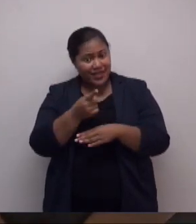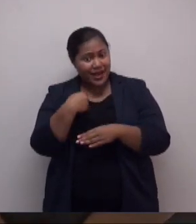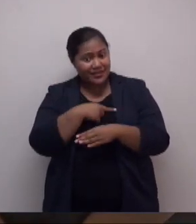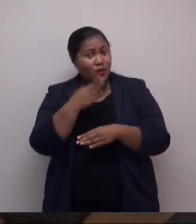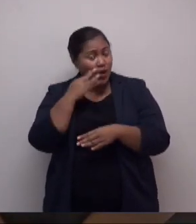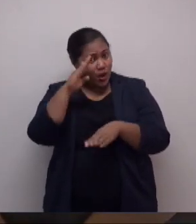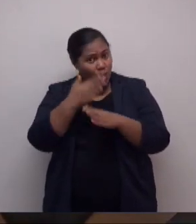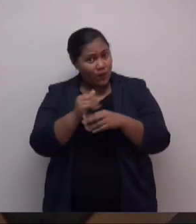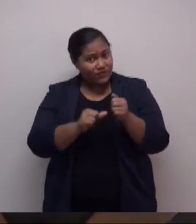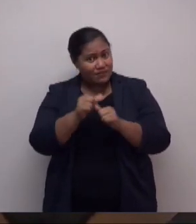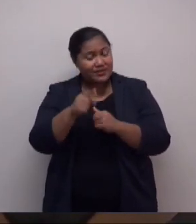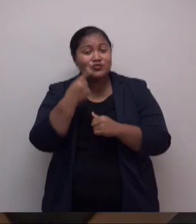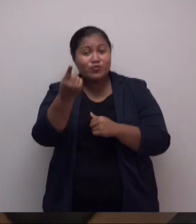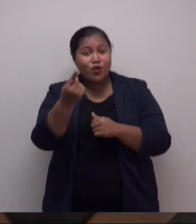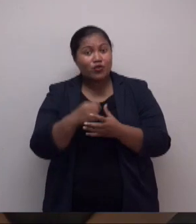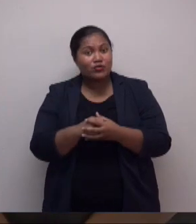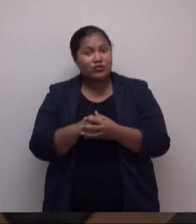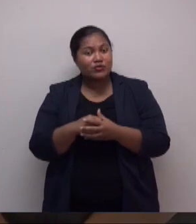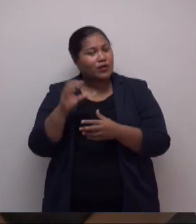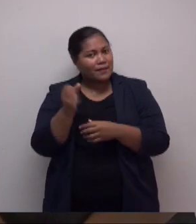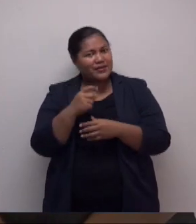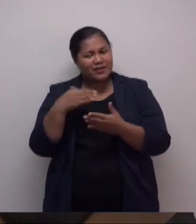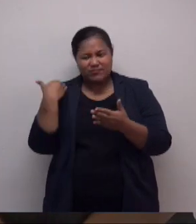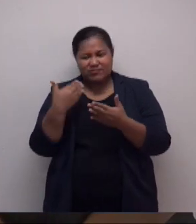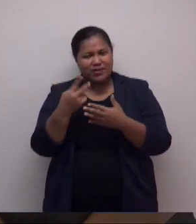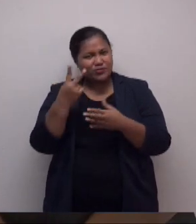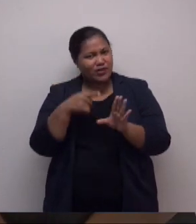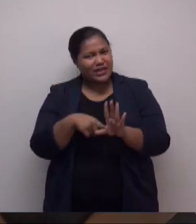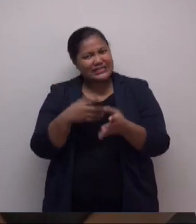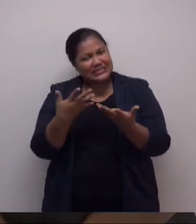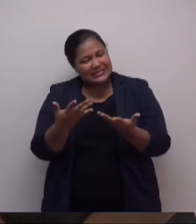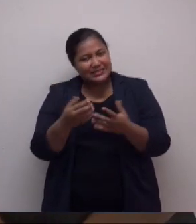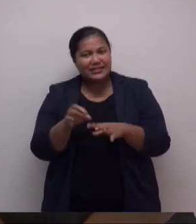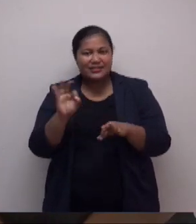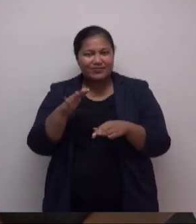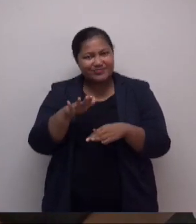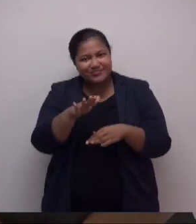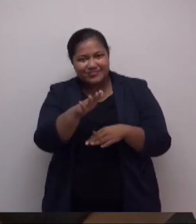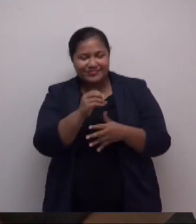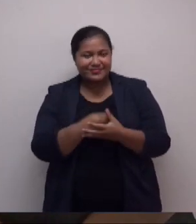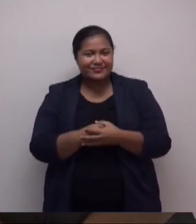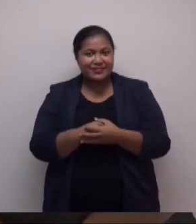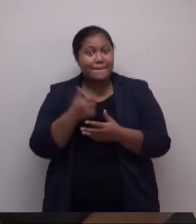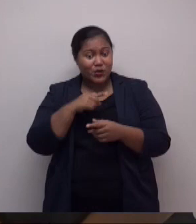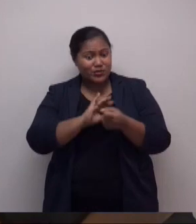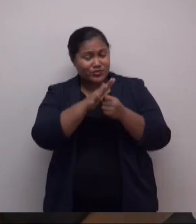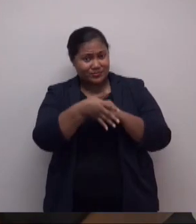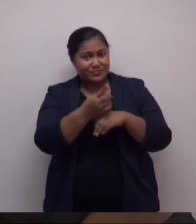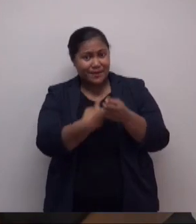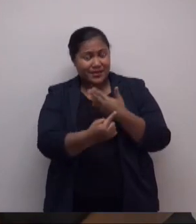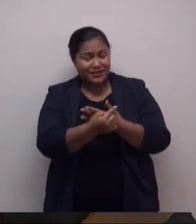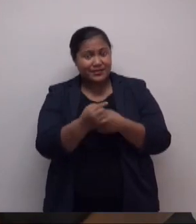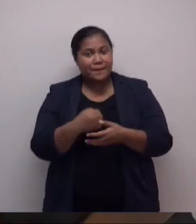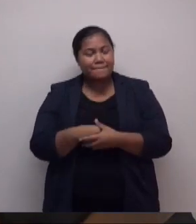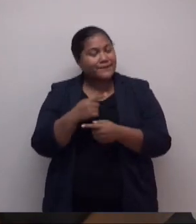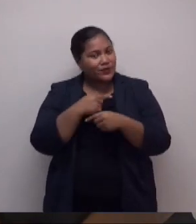for a better tomorrow has remained elusive for nearly 2 years of unknowns and uncertainty due to the pandemic,